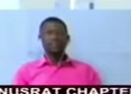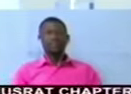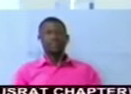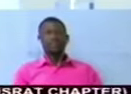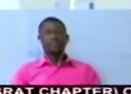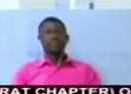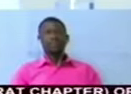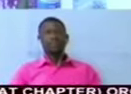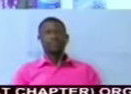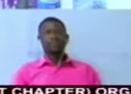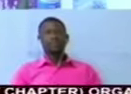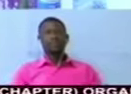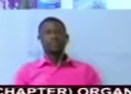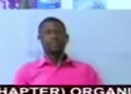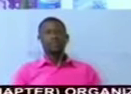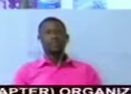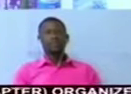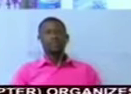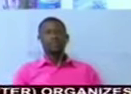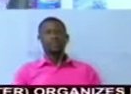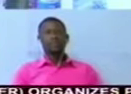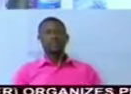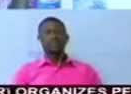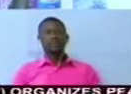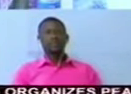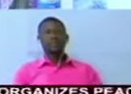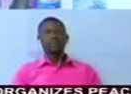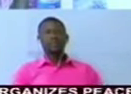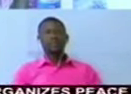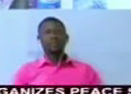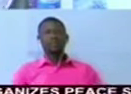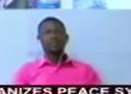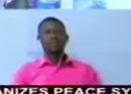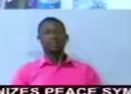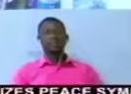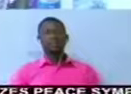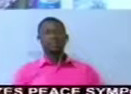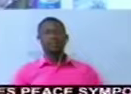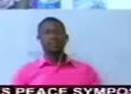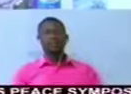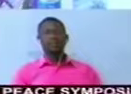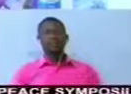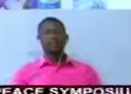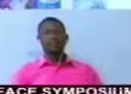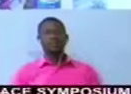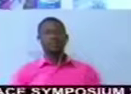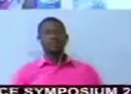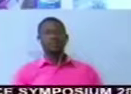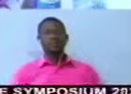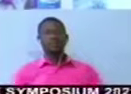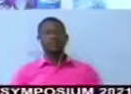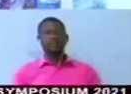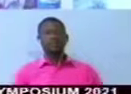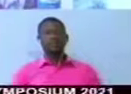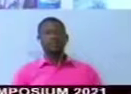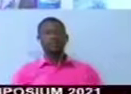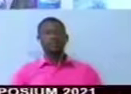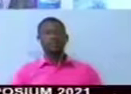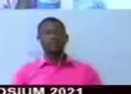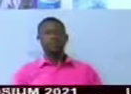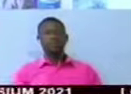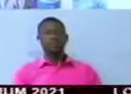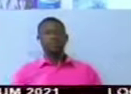sa kanam. Waaw bi ma àgga rek fekk yuuxu yu mujjee yi laa tombee daal ak door yu mujjee maa ngi ko